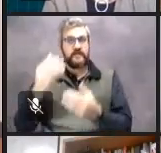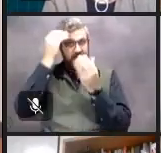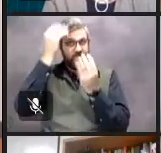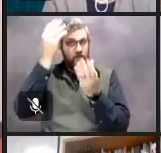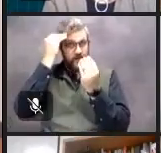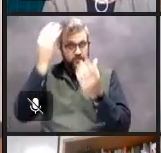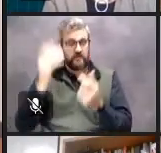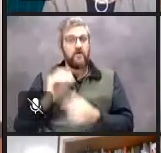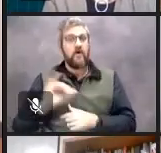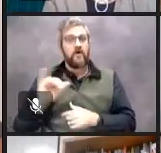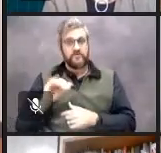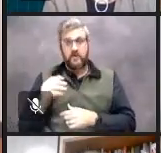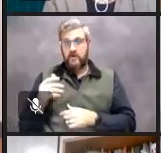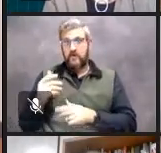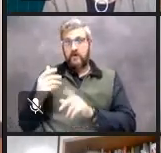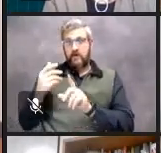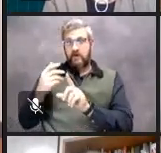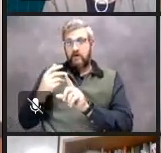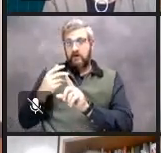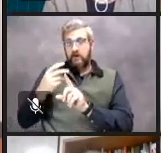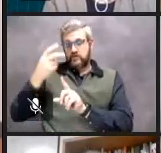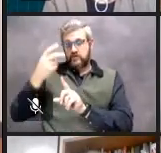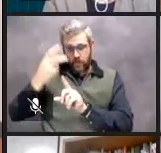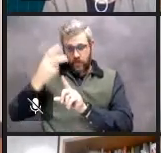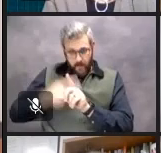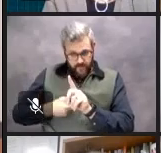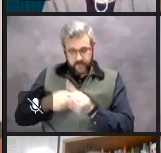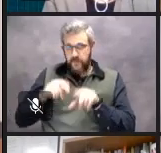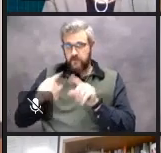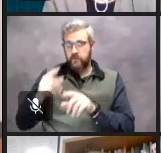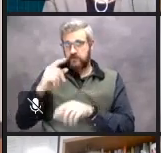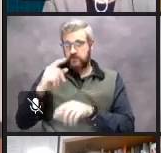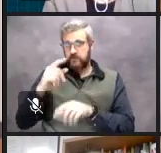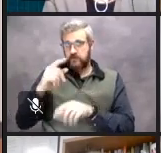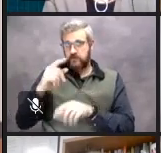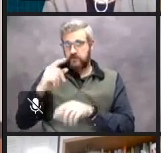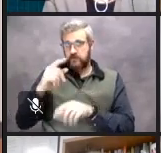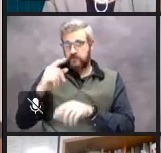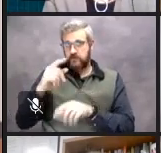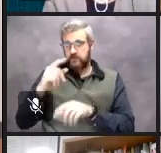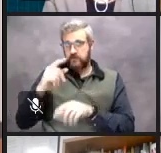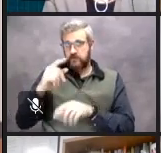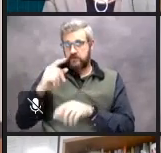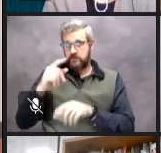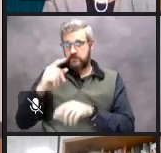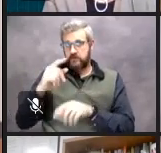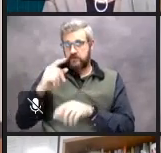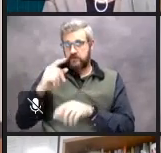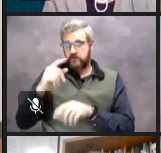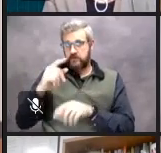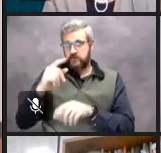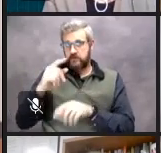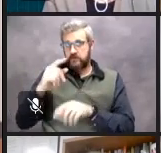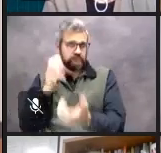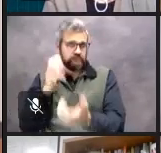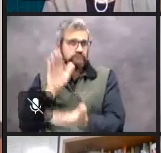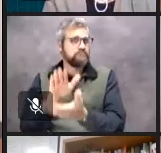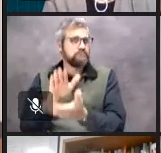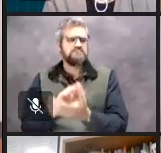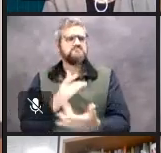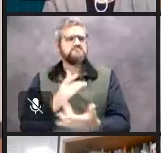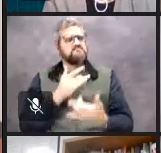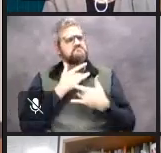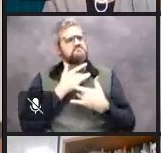2-month data quality period in the summertime. And obviously, that's not the best time for schools, but as that rolls out, it usually is